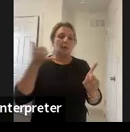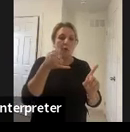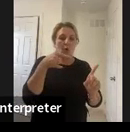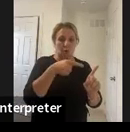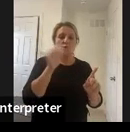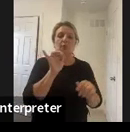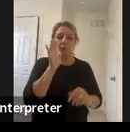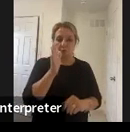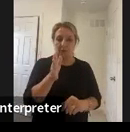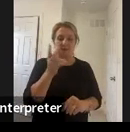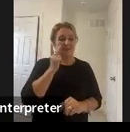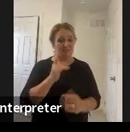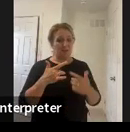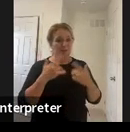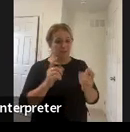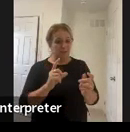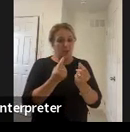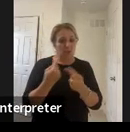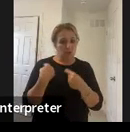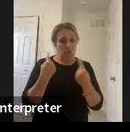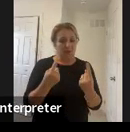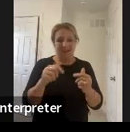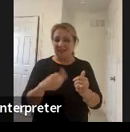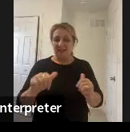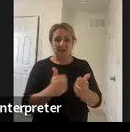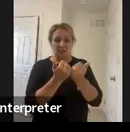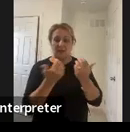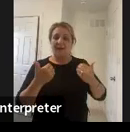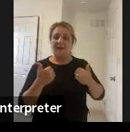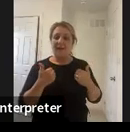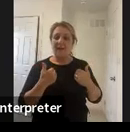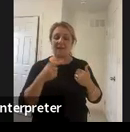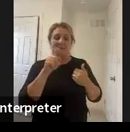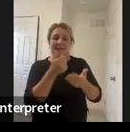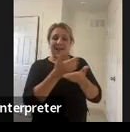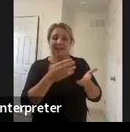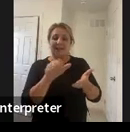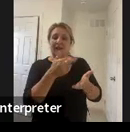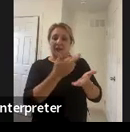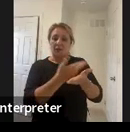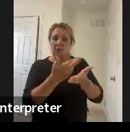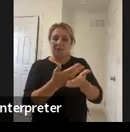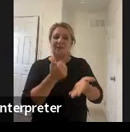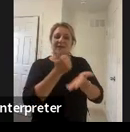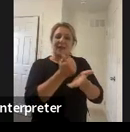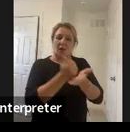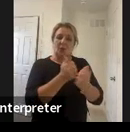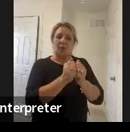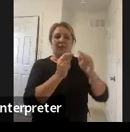doing, work through any challenges you may have, and see whether you need any resources to help you with the difficult task of